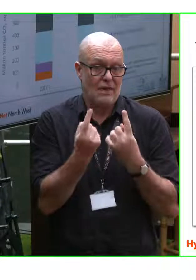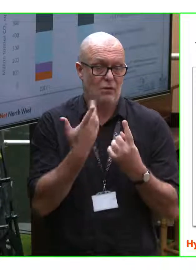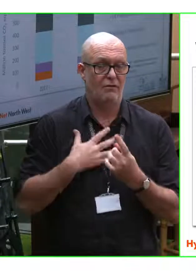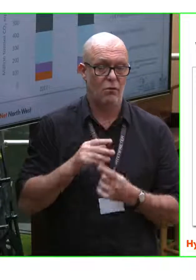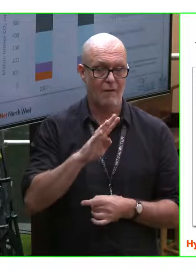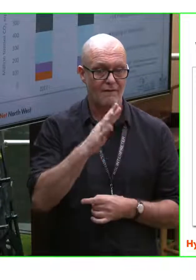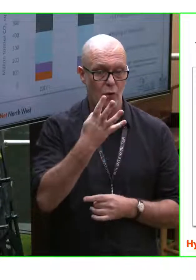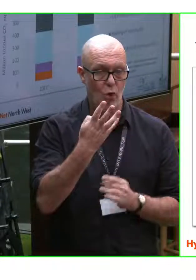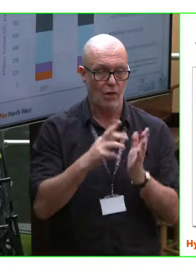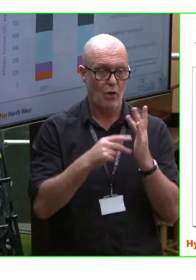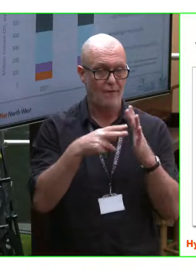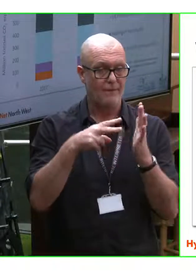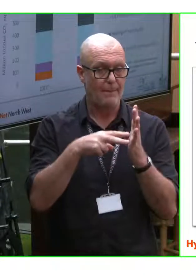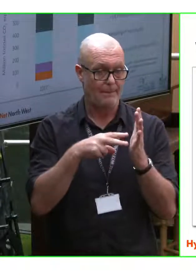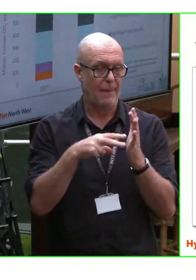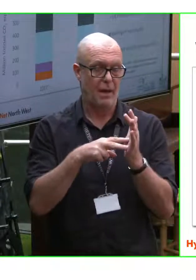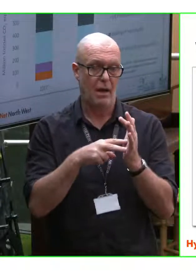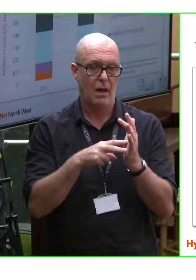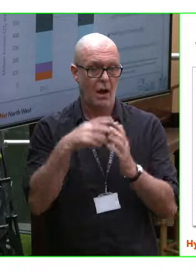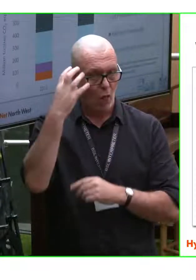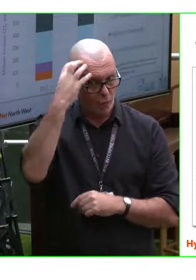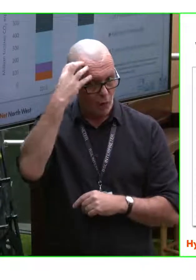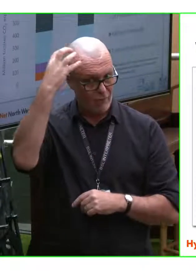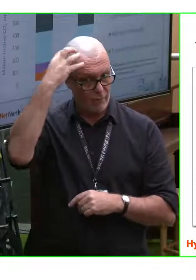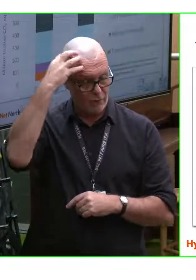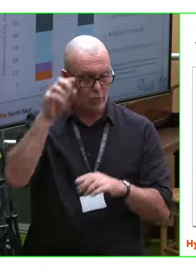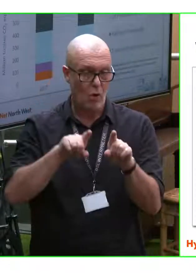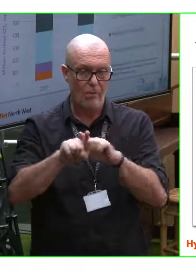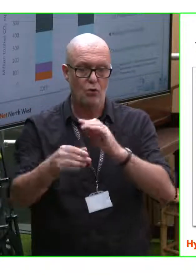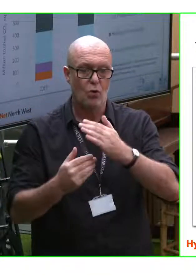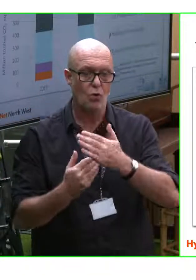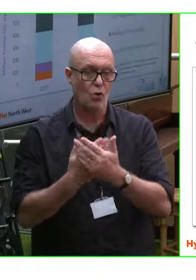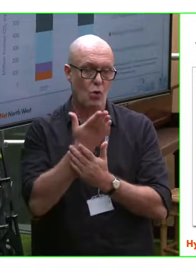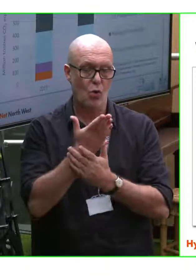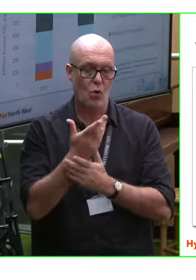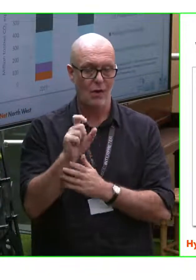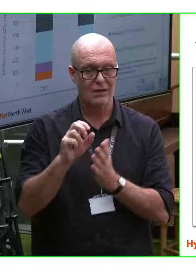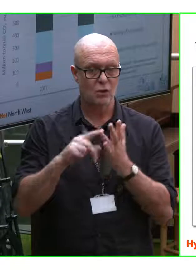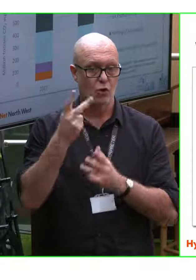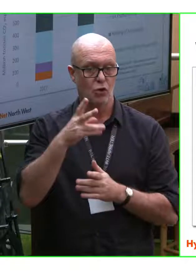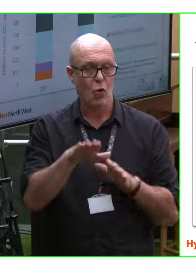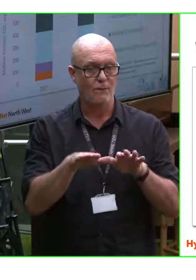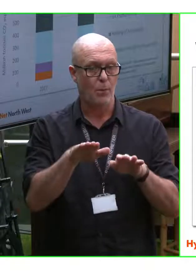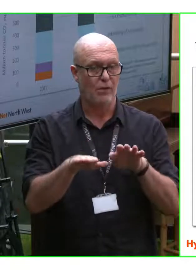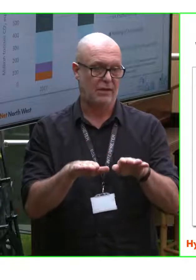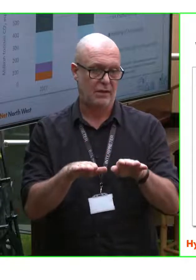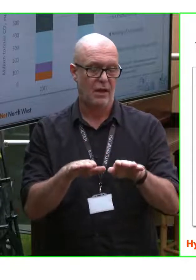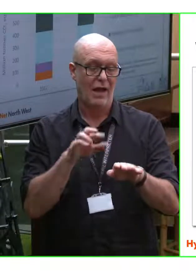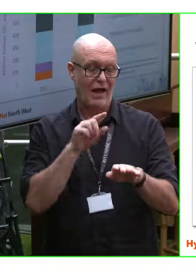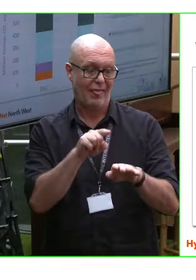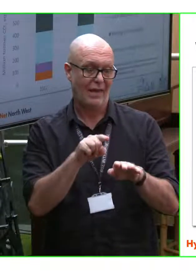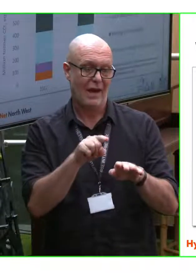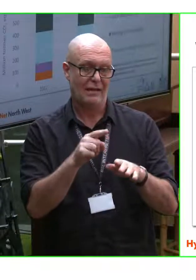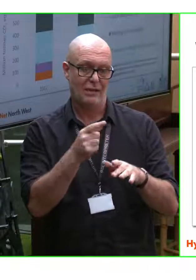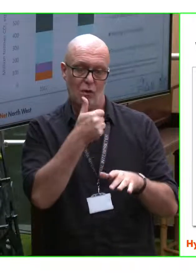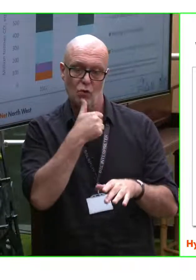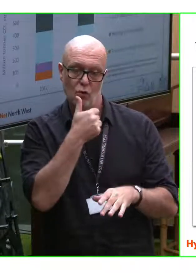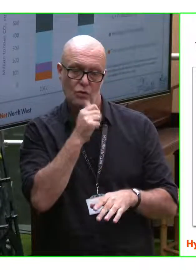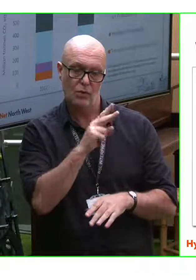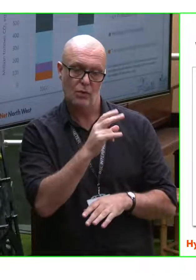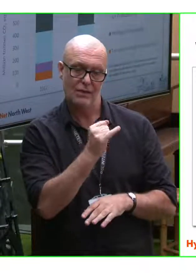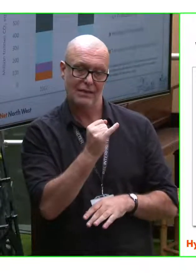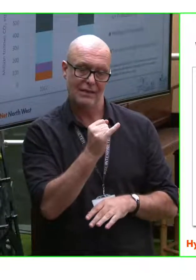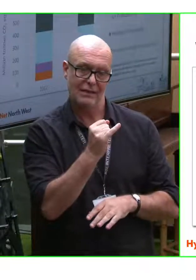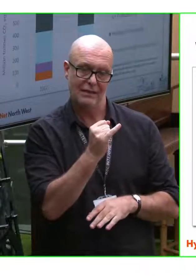of November this year. It's government's latest carbon footprinting exercise, and what it does is it takes 2017 and